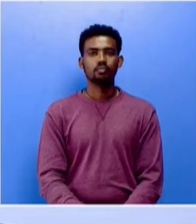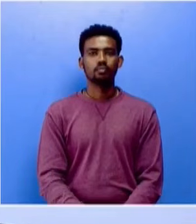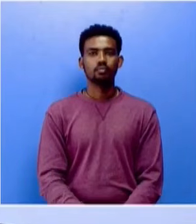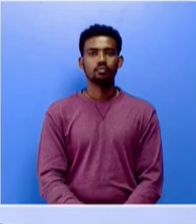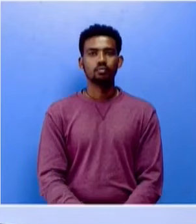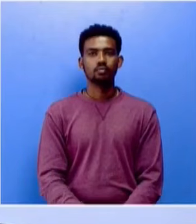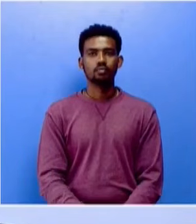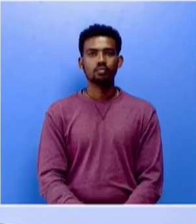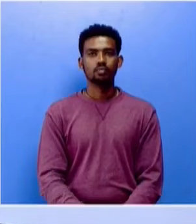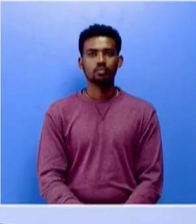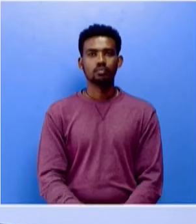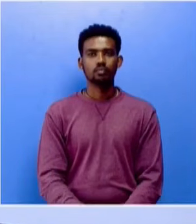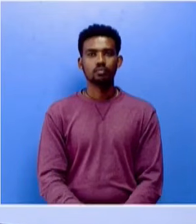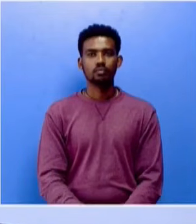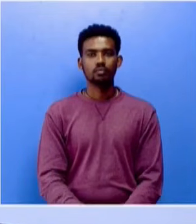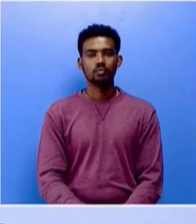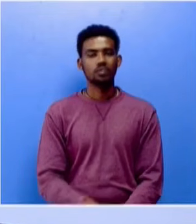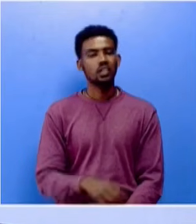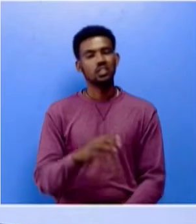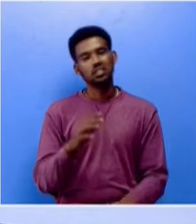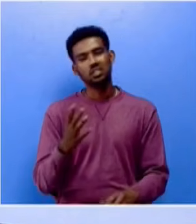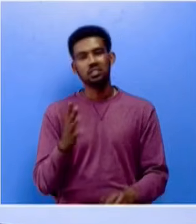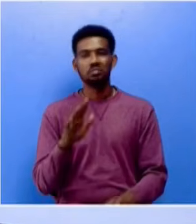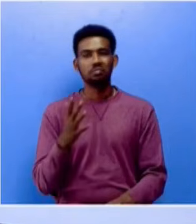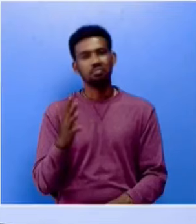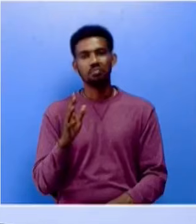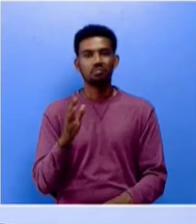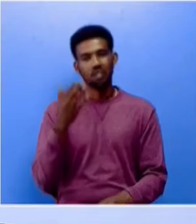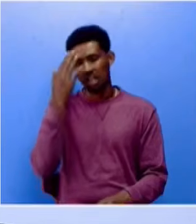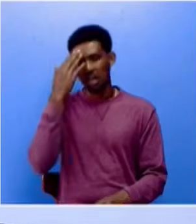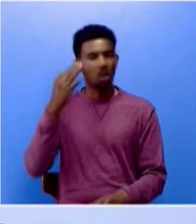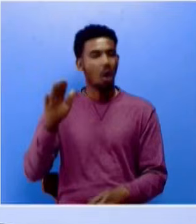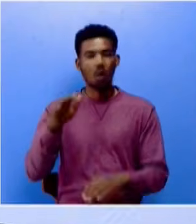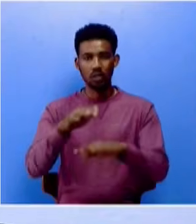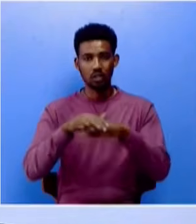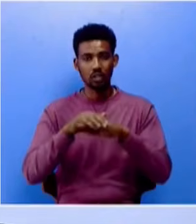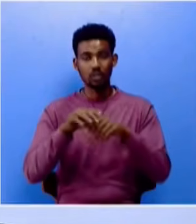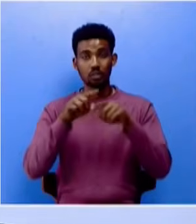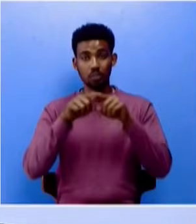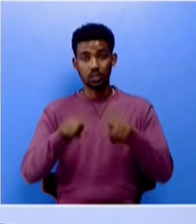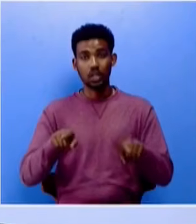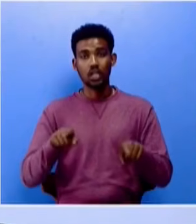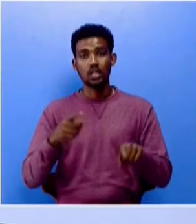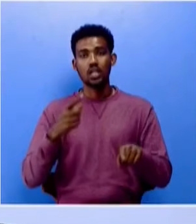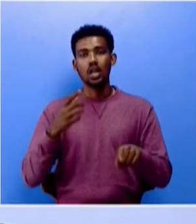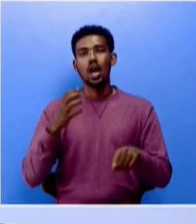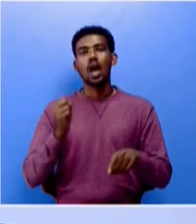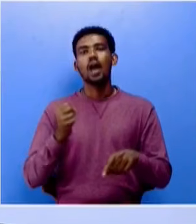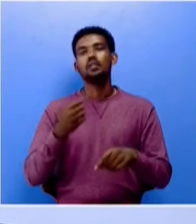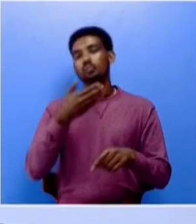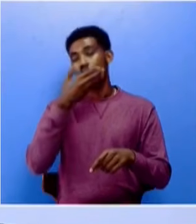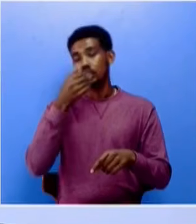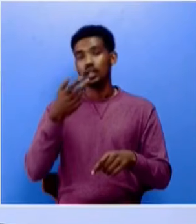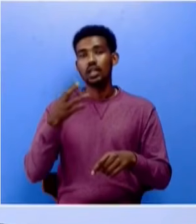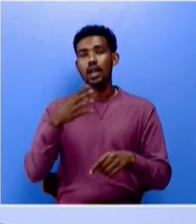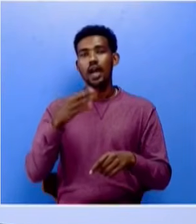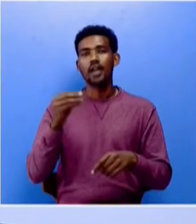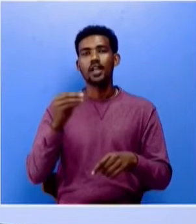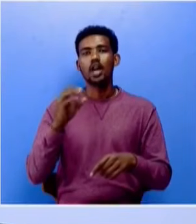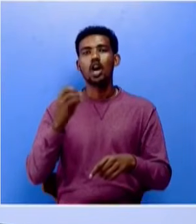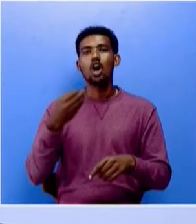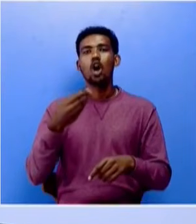Had you, it's not this much noun in English. So, especially had better and ought to